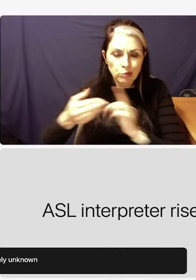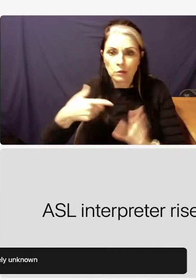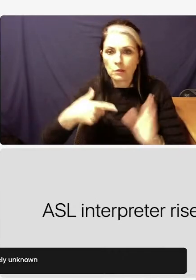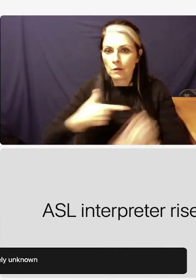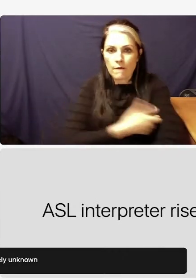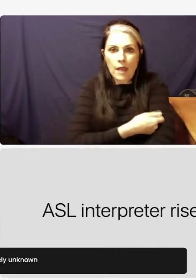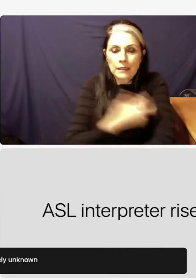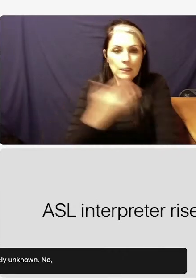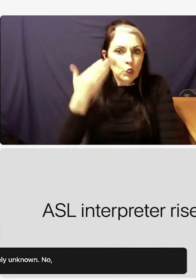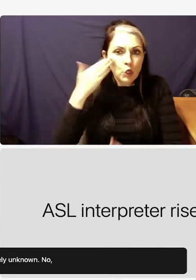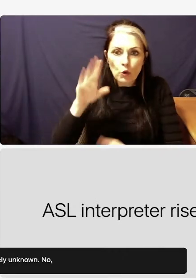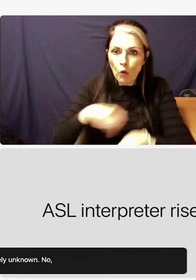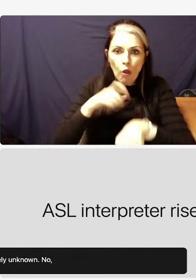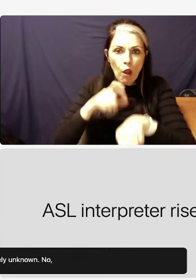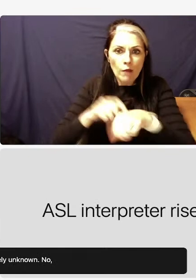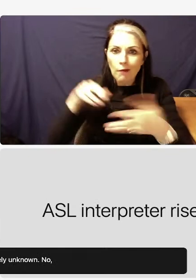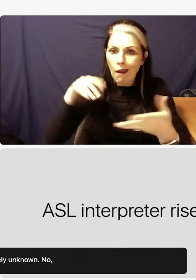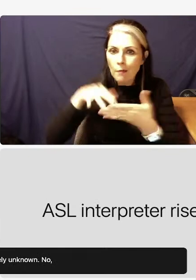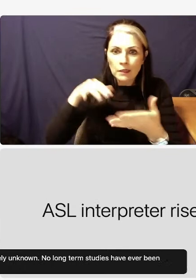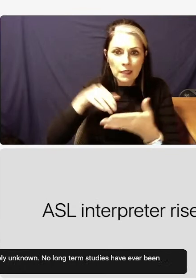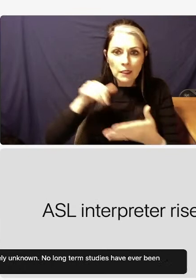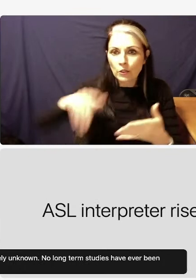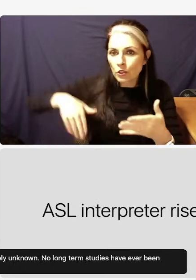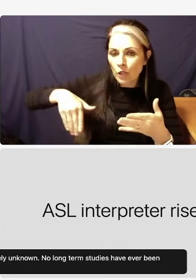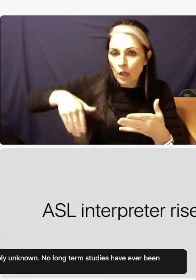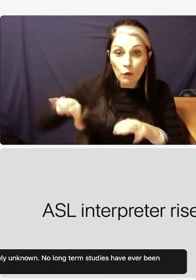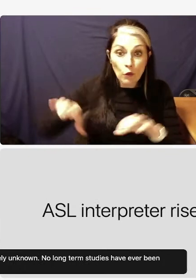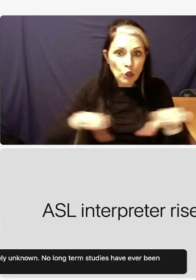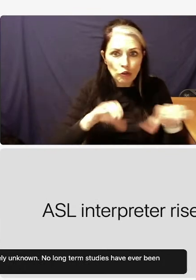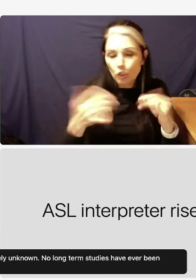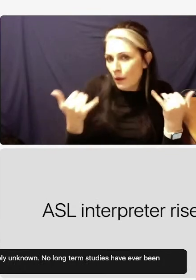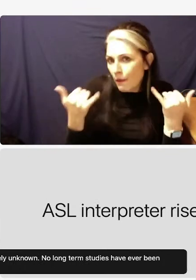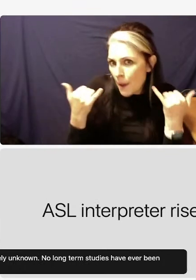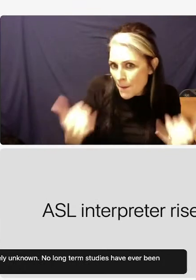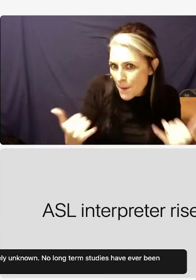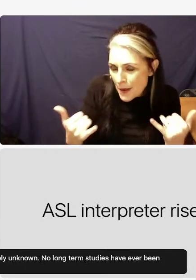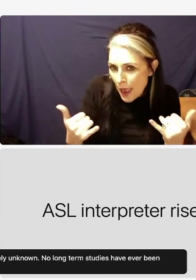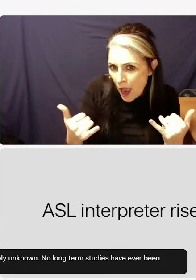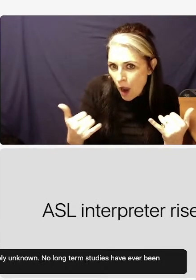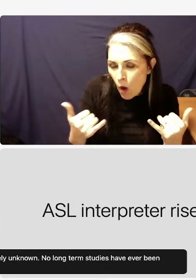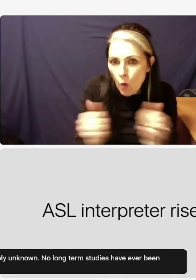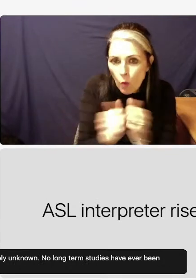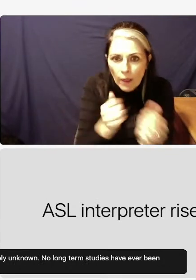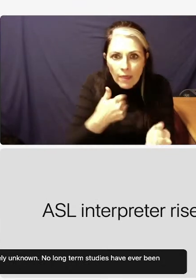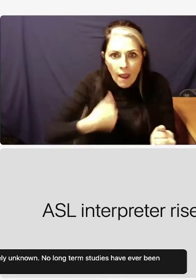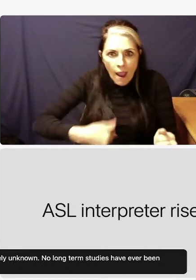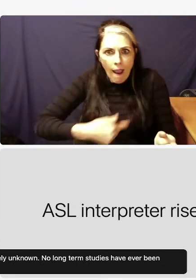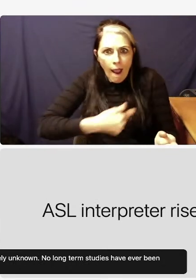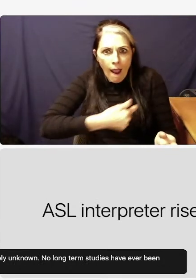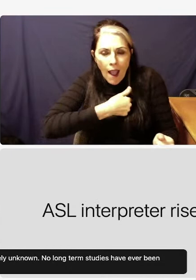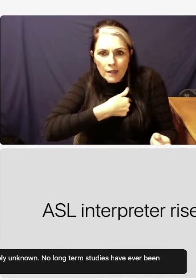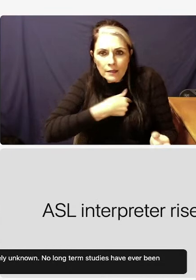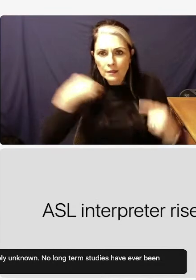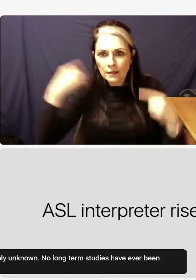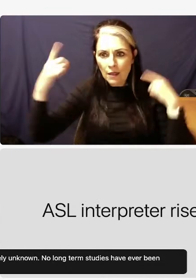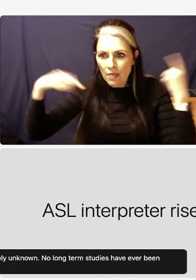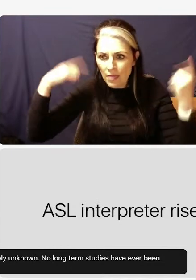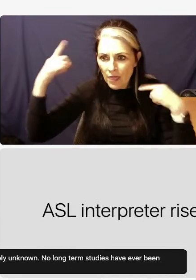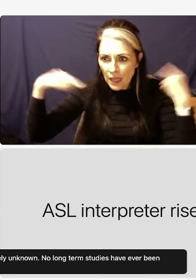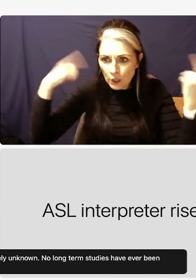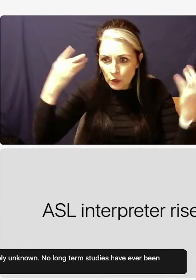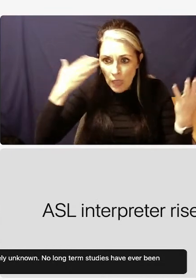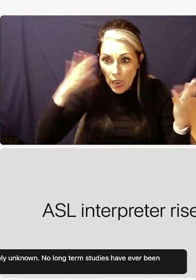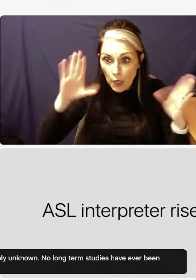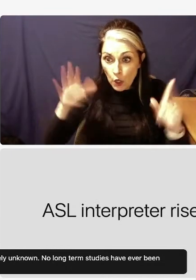no long-term studies have ever been done they are doing them right now on us that's crazy i don't know